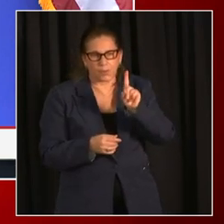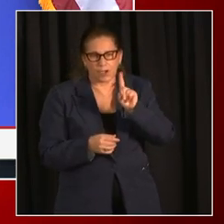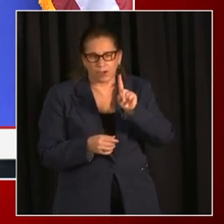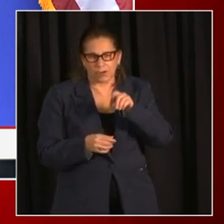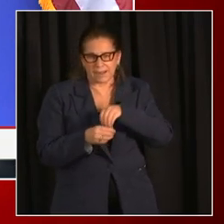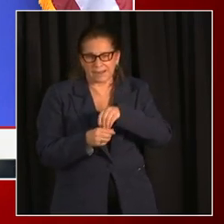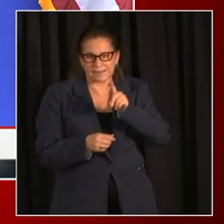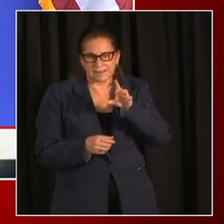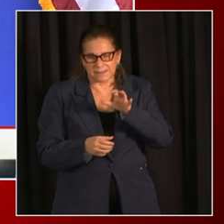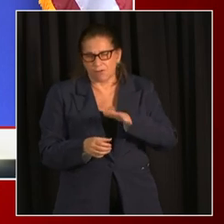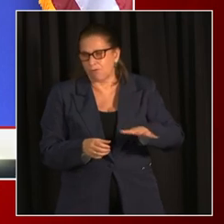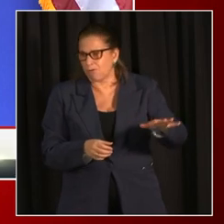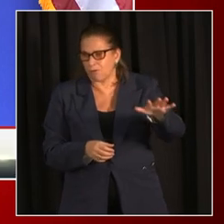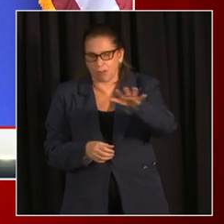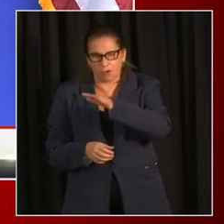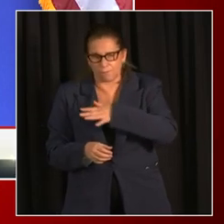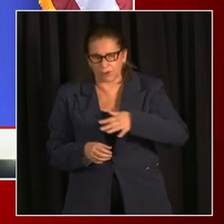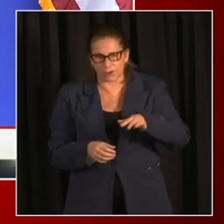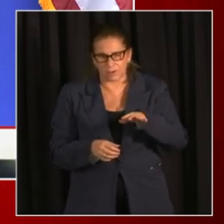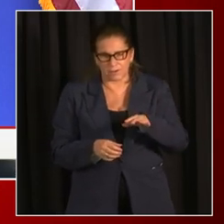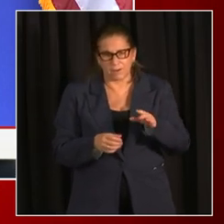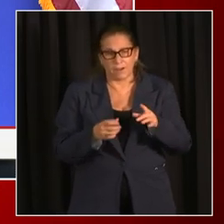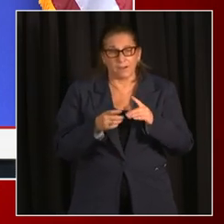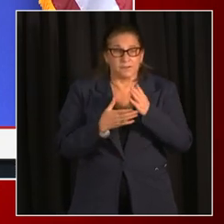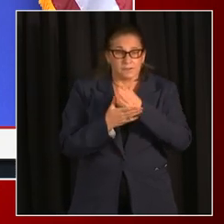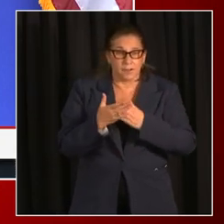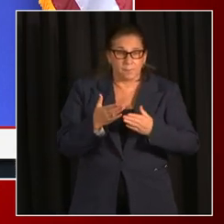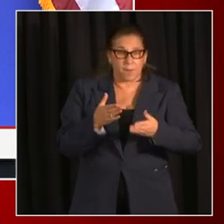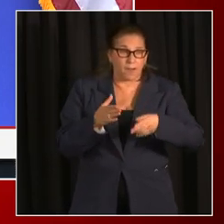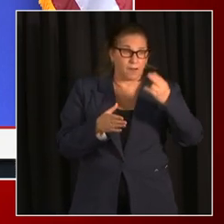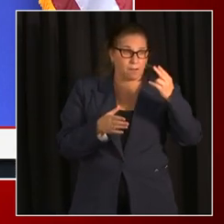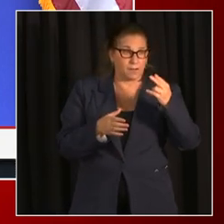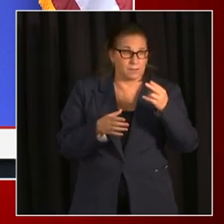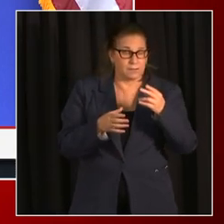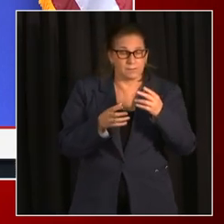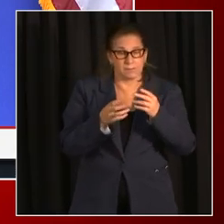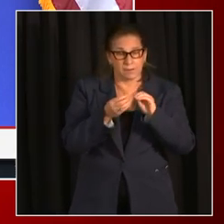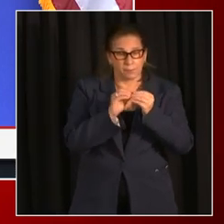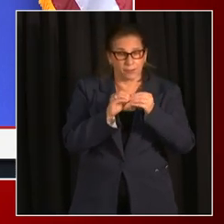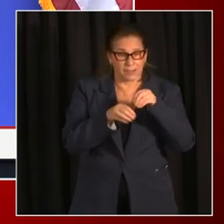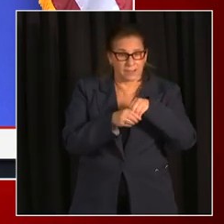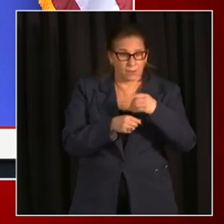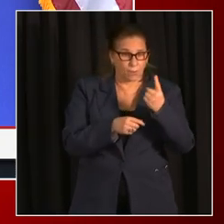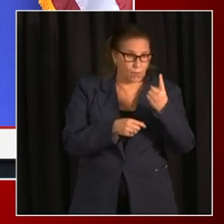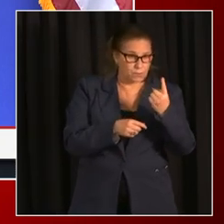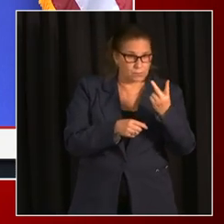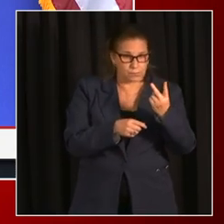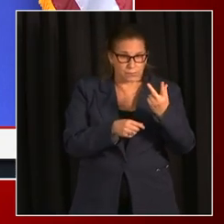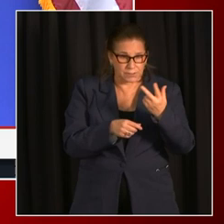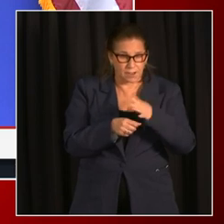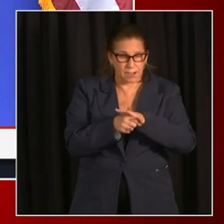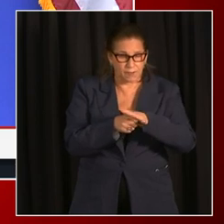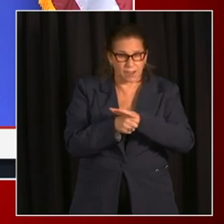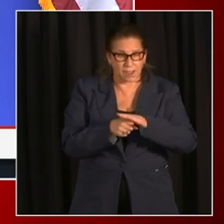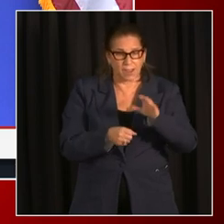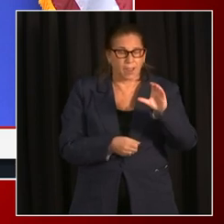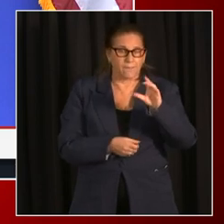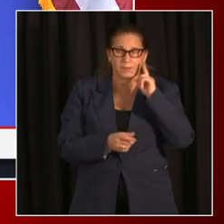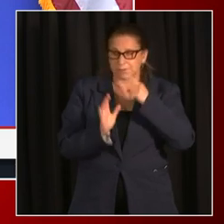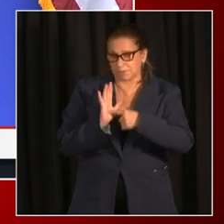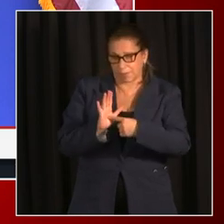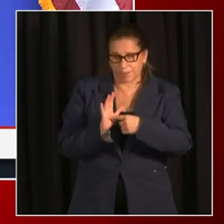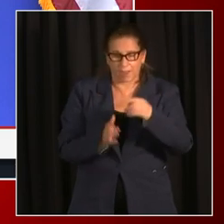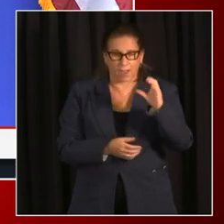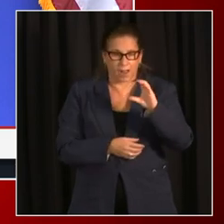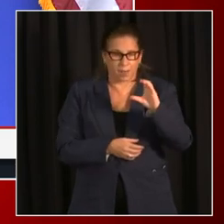some obvious areas where we haven't been able to disrupt the chains of infection in Columbia Heights, Brightwood, and